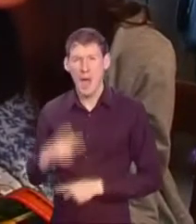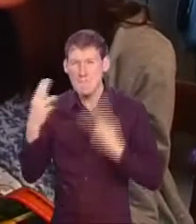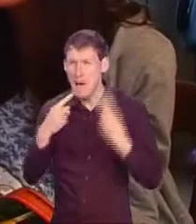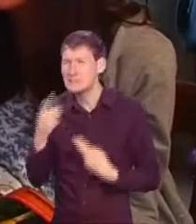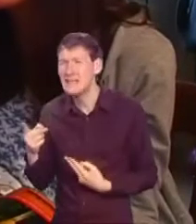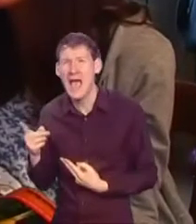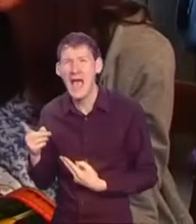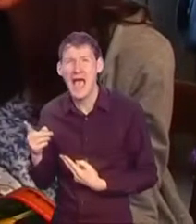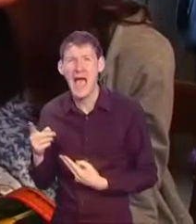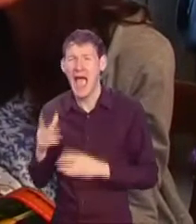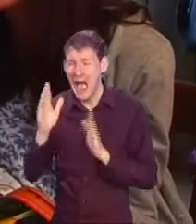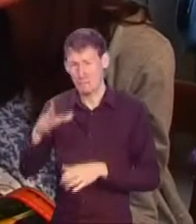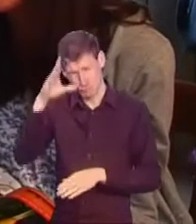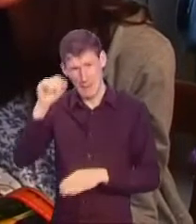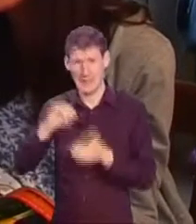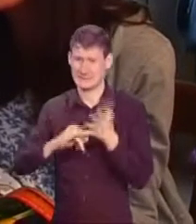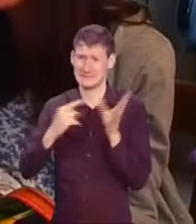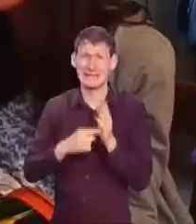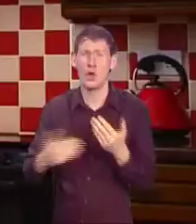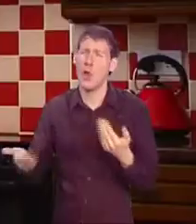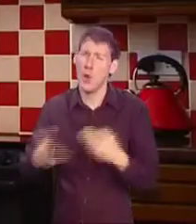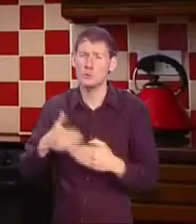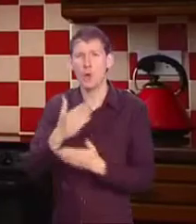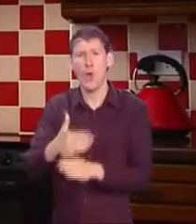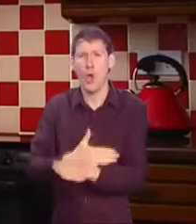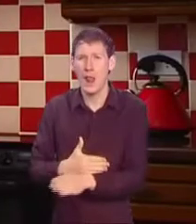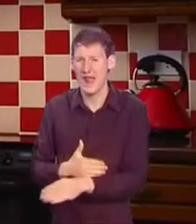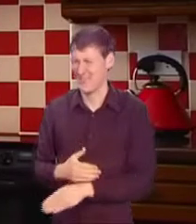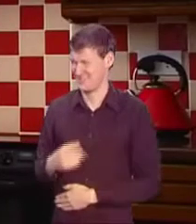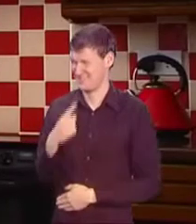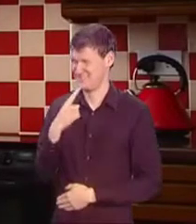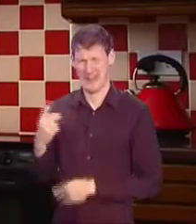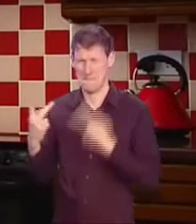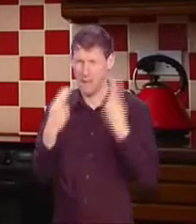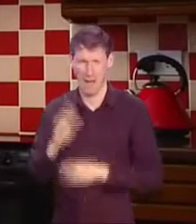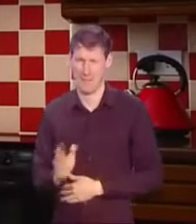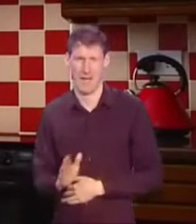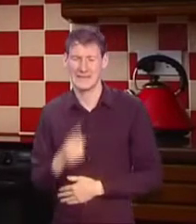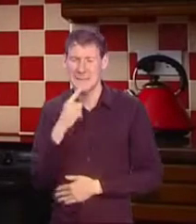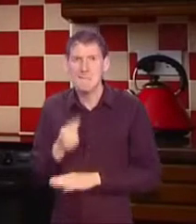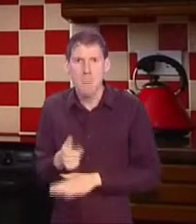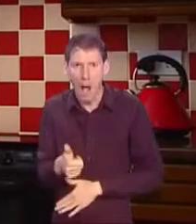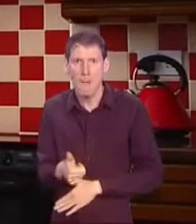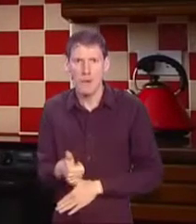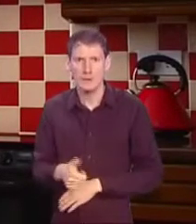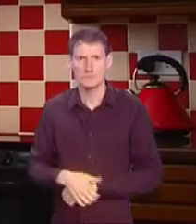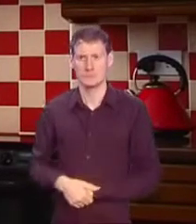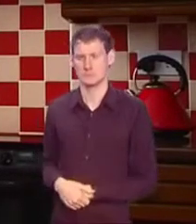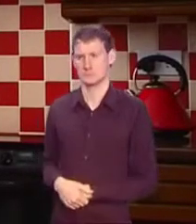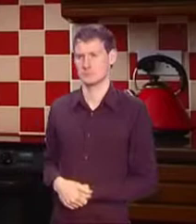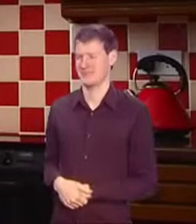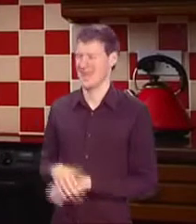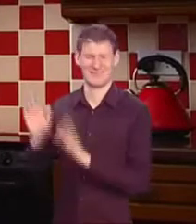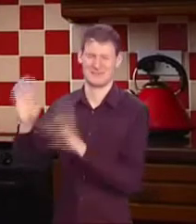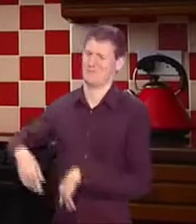say? You'll have to remember it's closed half day on a Saturday. No one mentioned barbers. I said marbles. Oh,